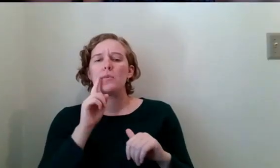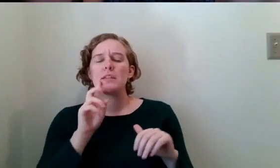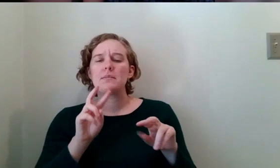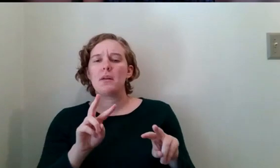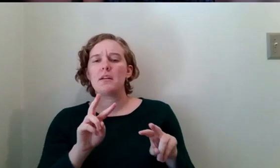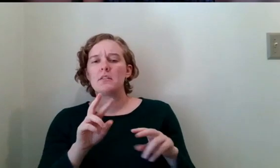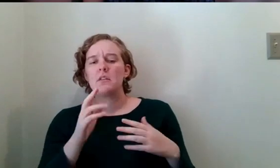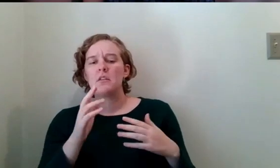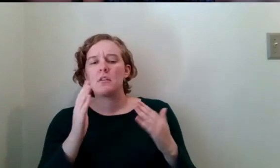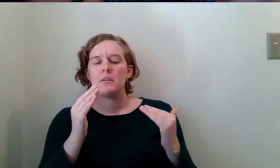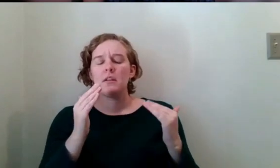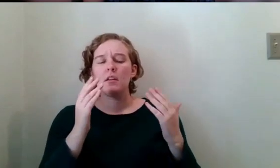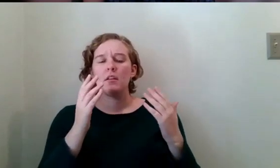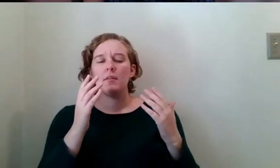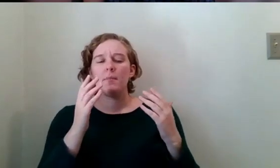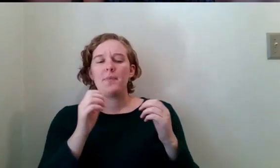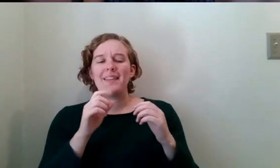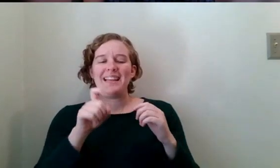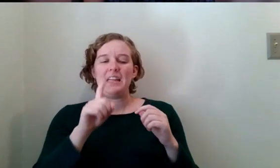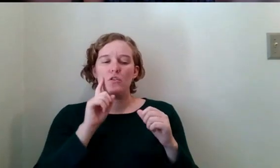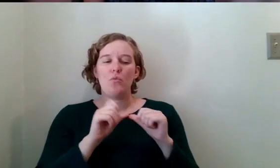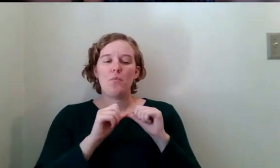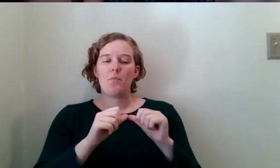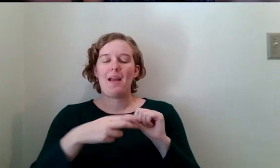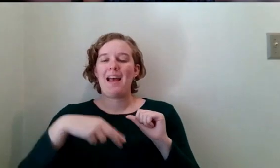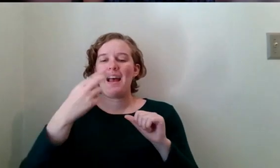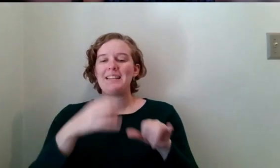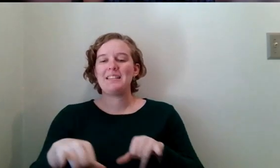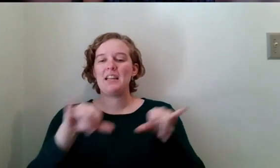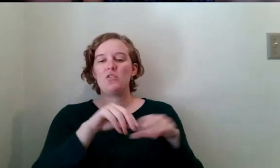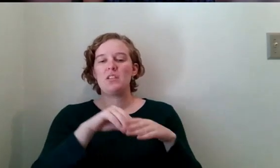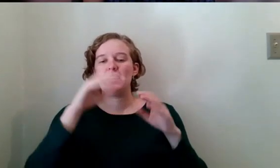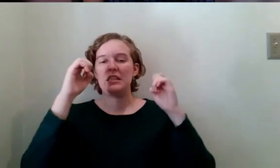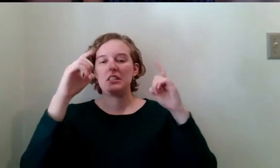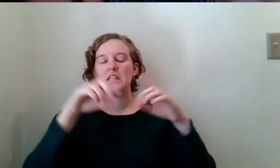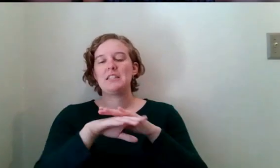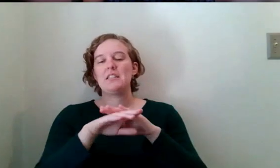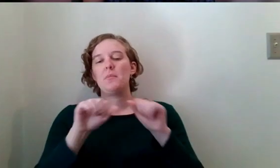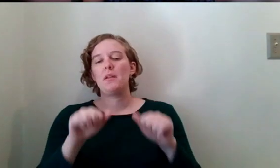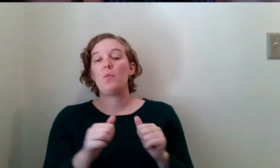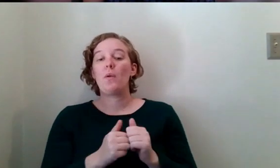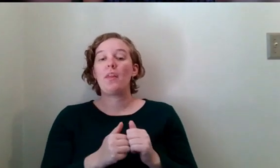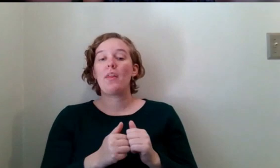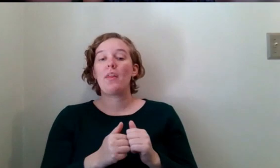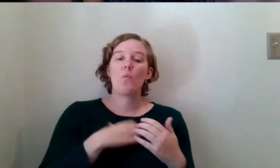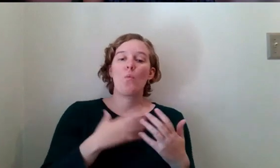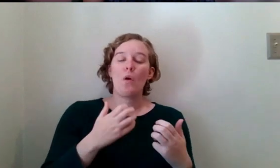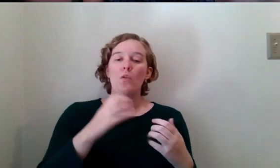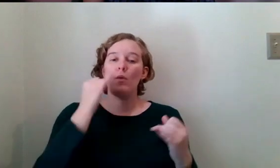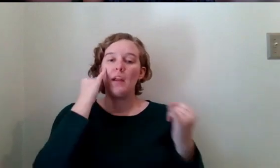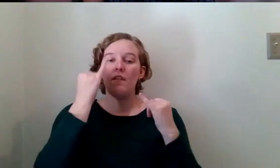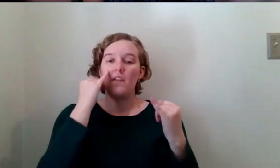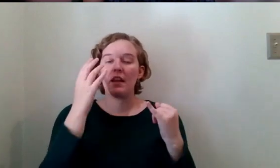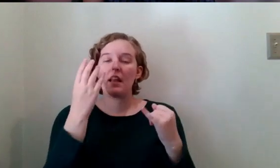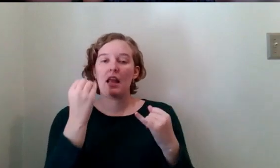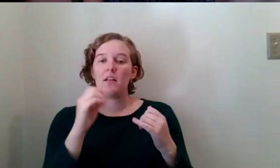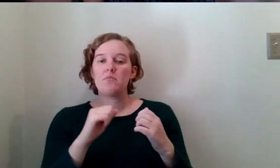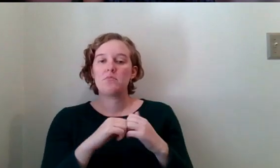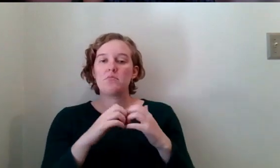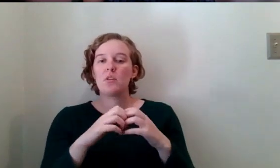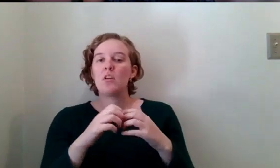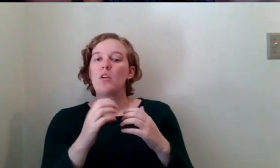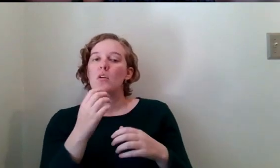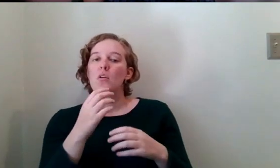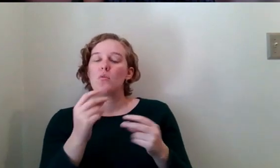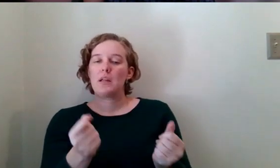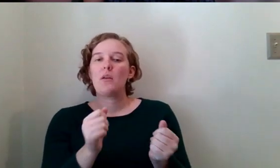need to maintain high standards for innovations in education accessibility with the desire to innovate and iterate quickly? With the rate of growth of